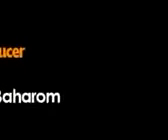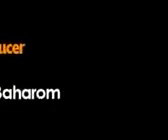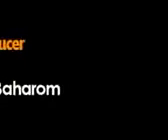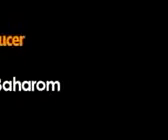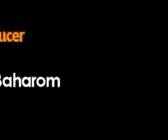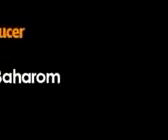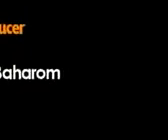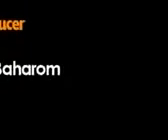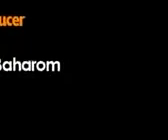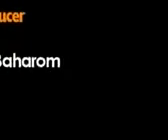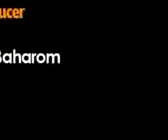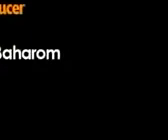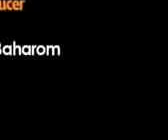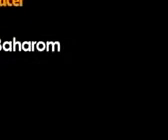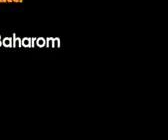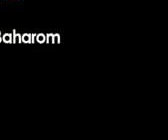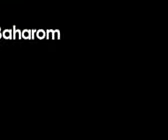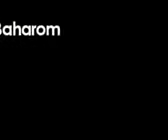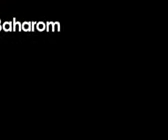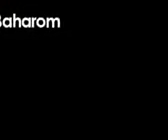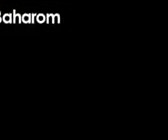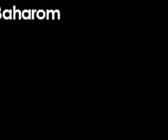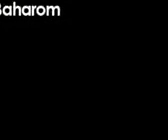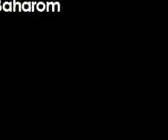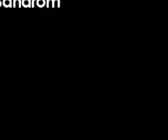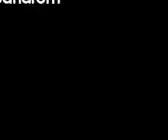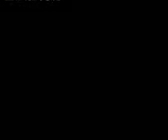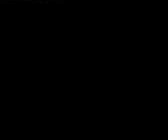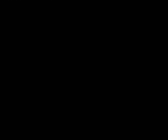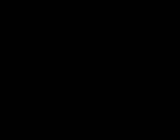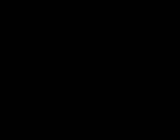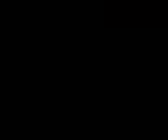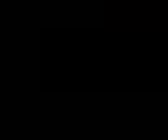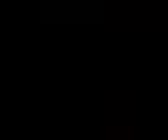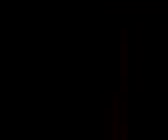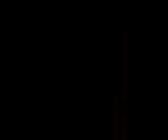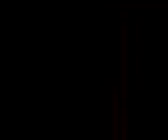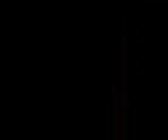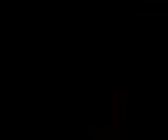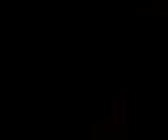tools used to measure the volume of liquid.